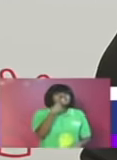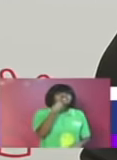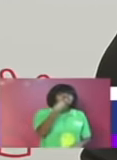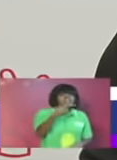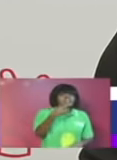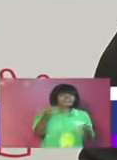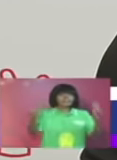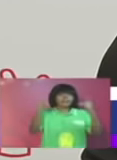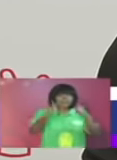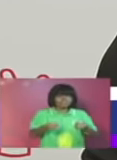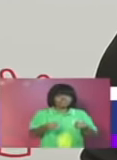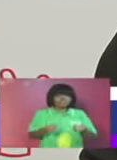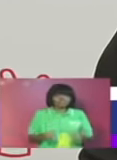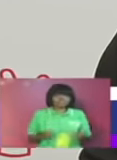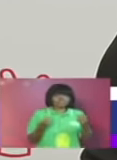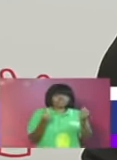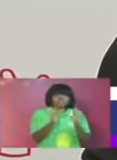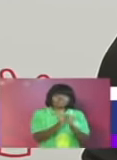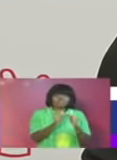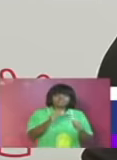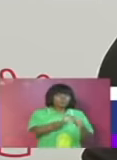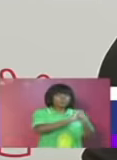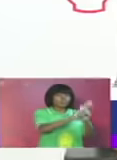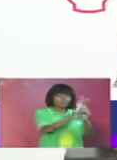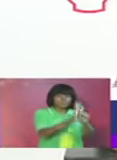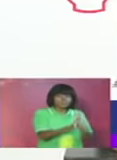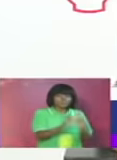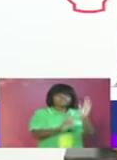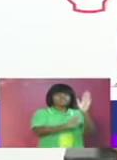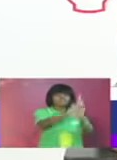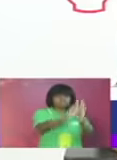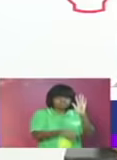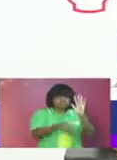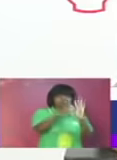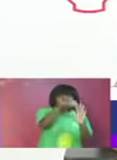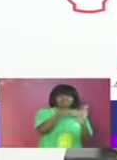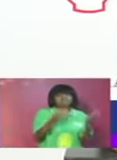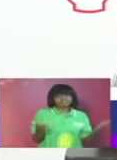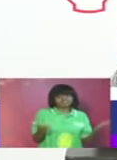Dr. Richards for an update in this regard. Thank you very